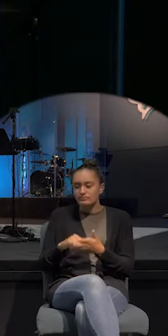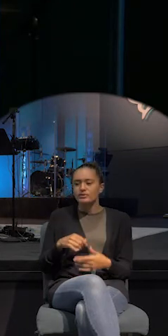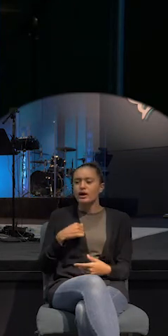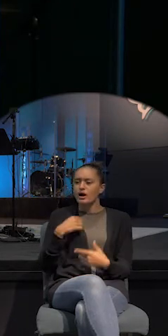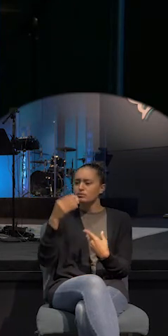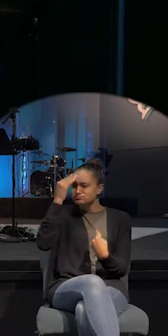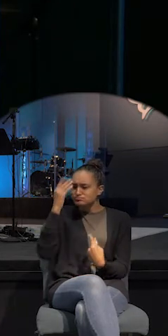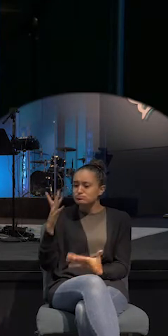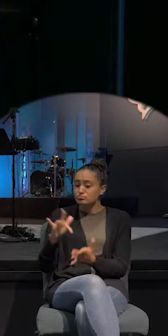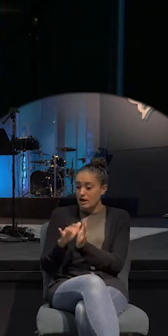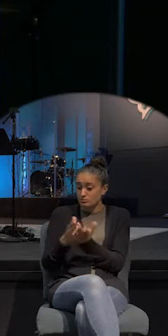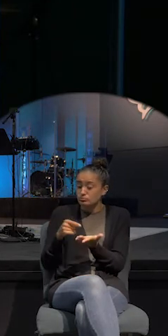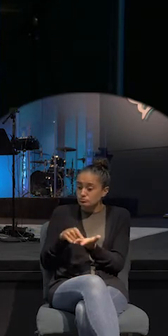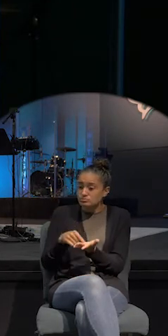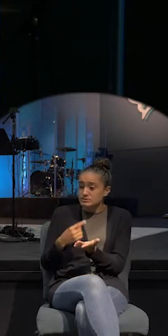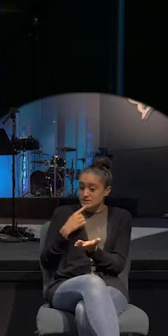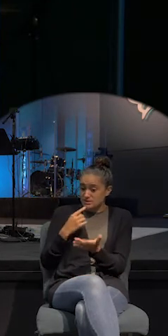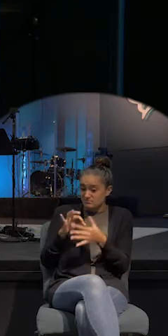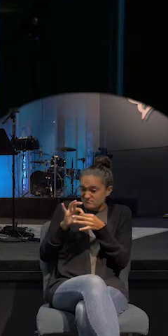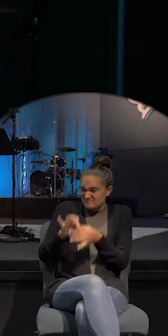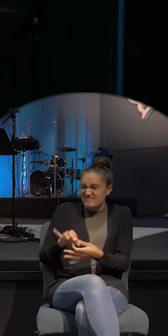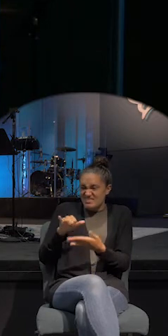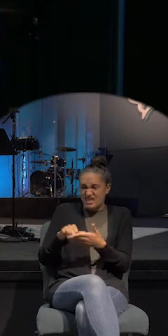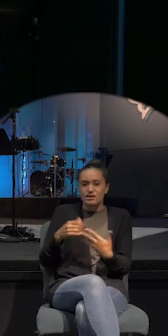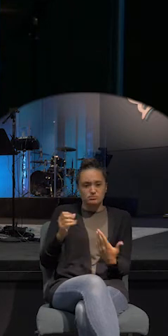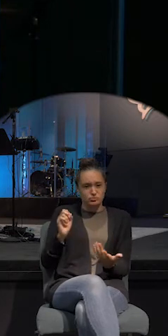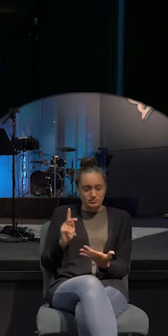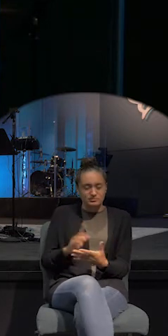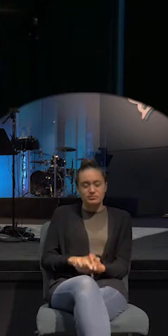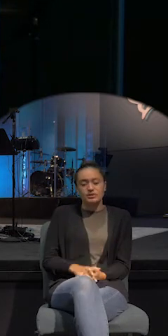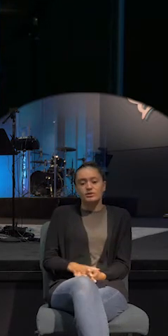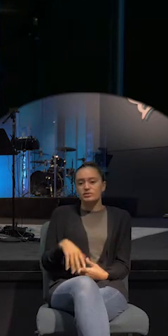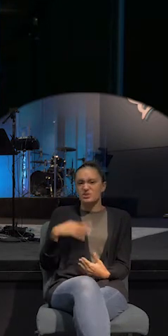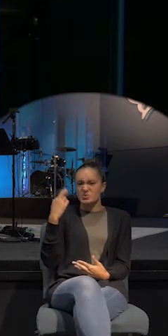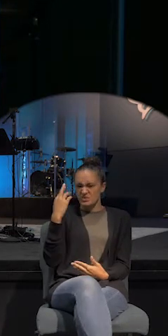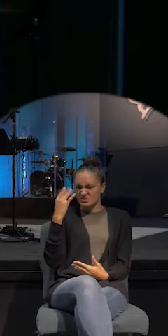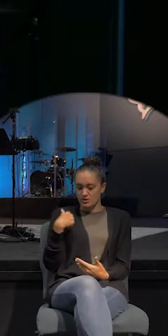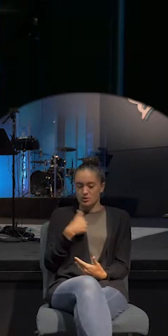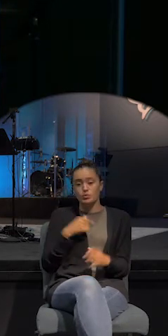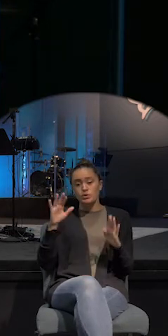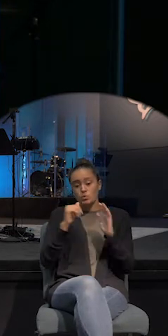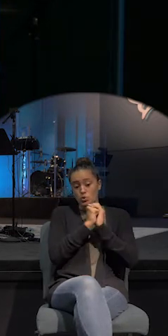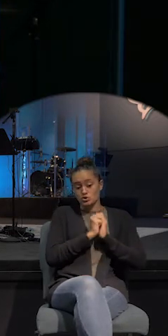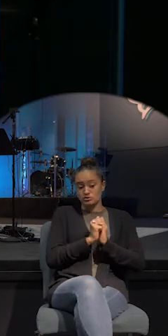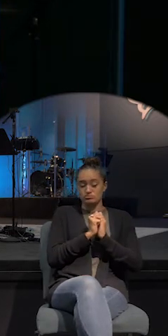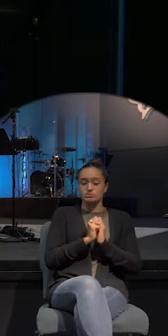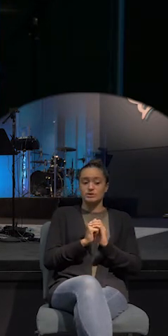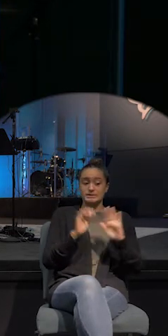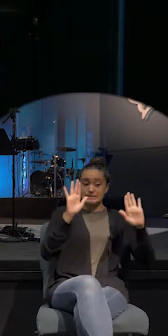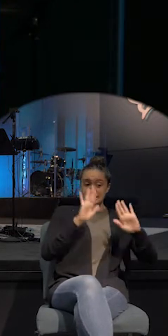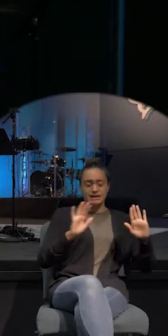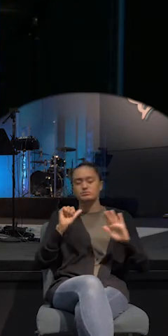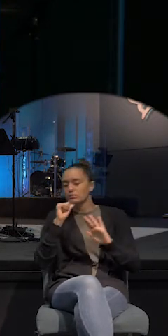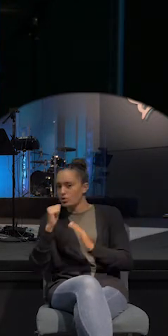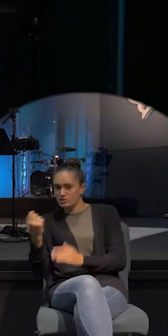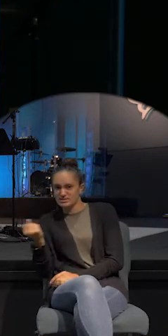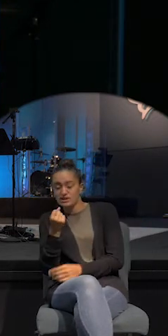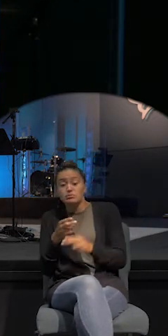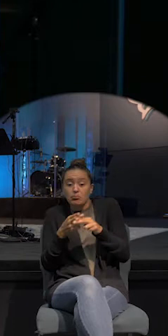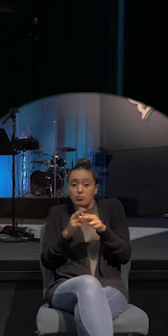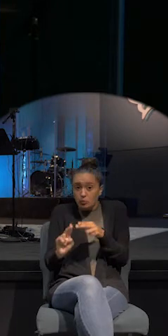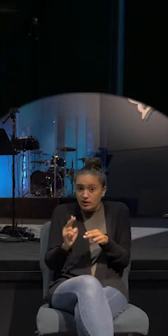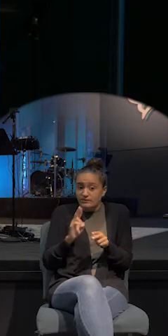the Bible says basically about this, okay? Why do we worship on Sunday and not Saturday? Well, the brief